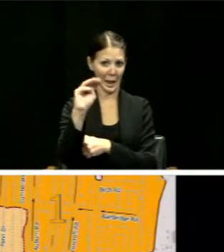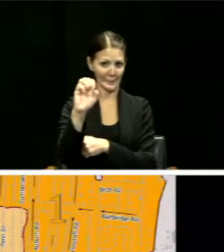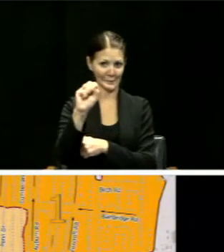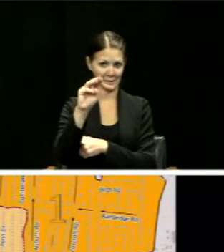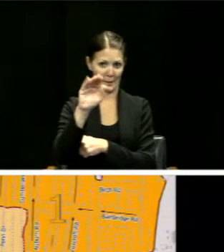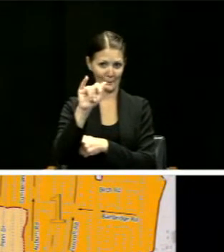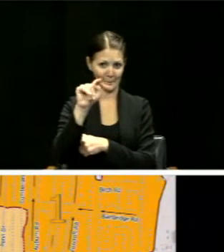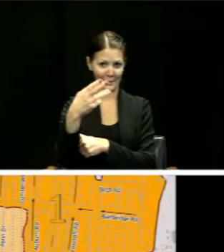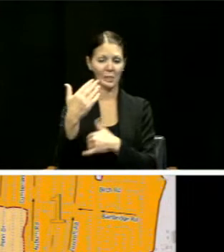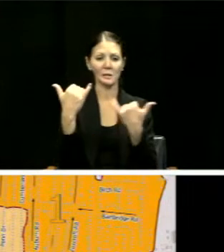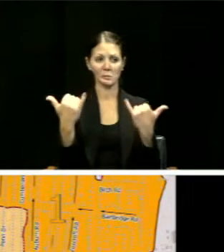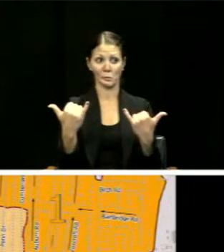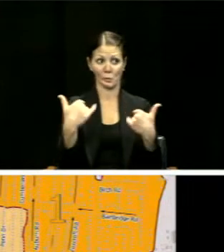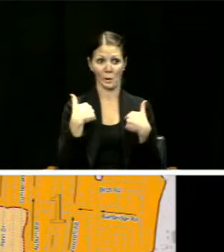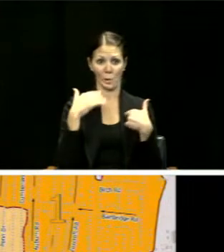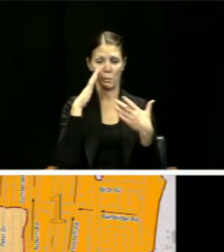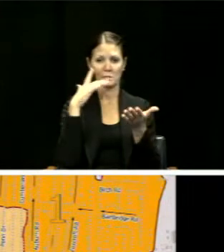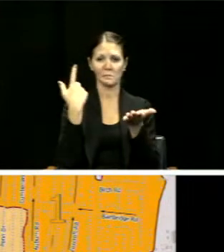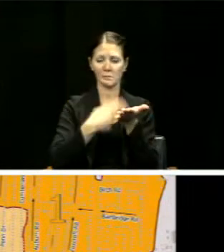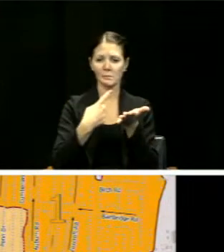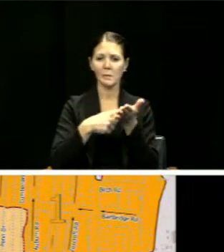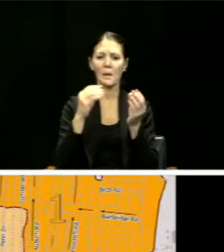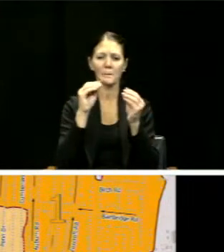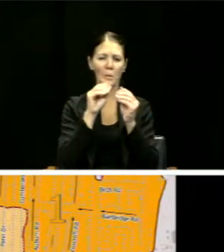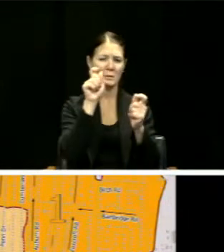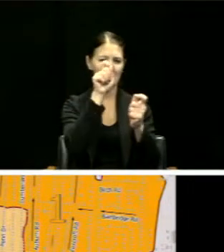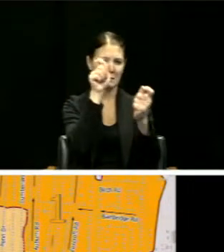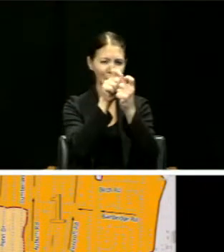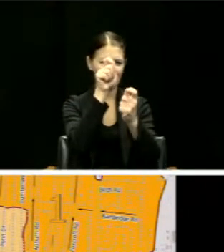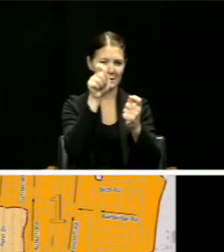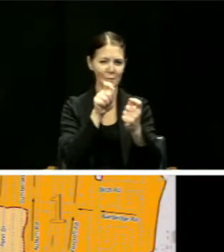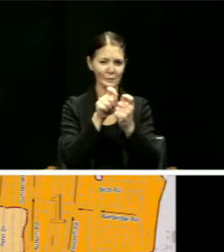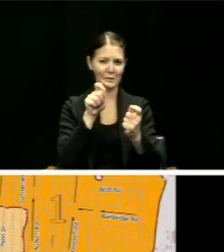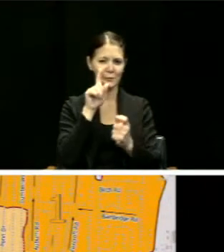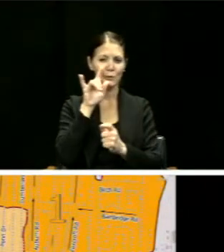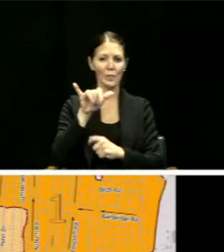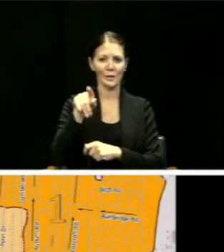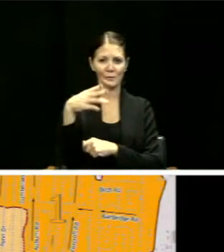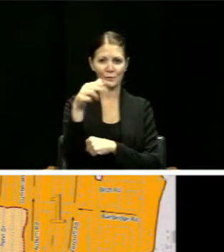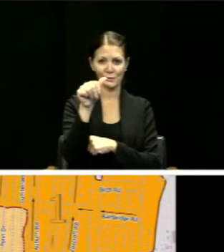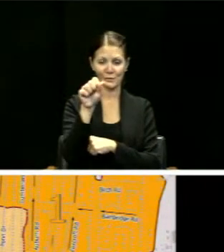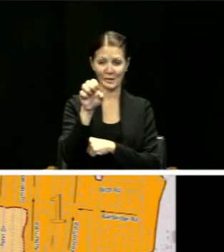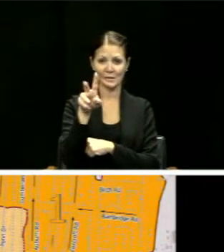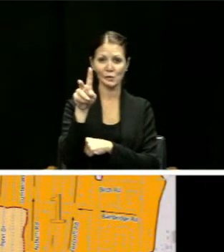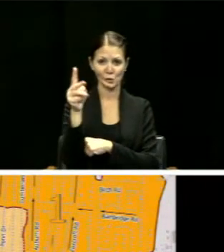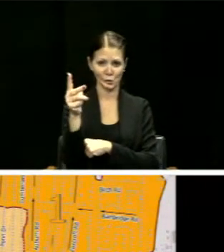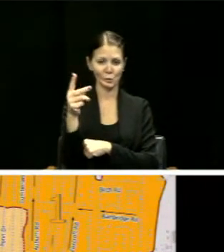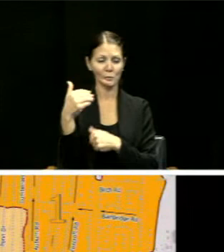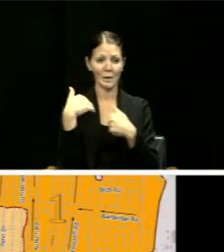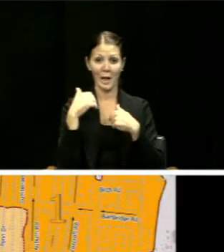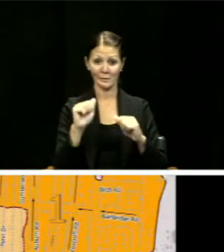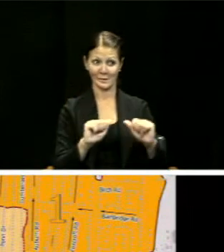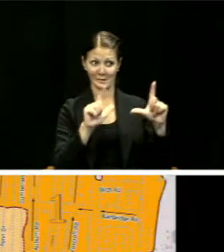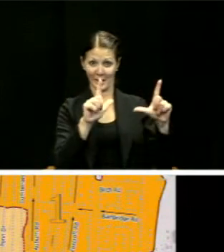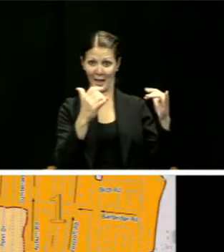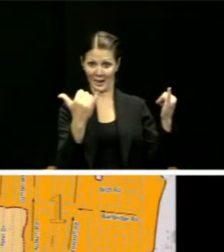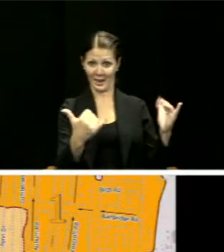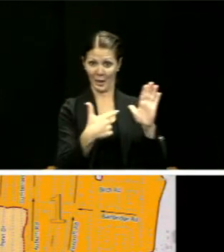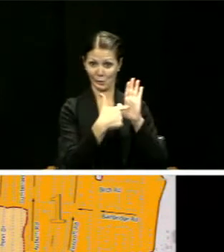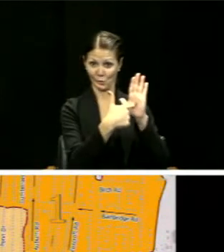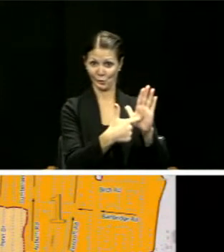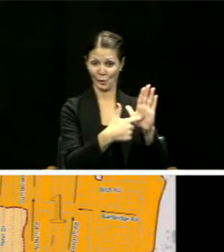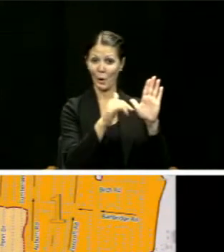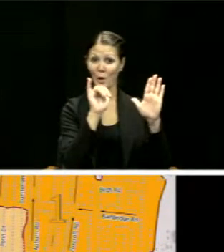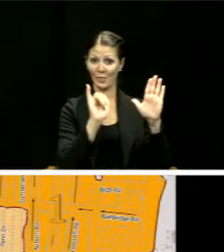the more specifics of the phase 2. I do have a slide up right now that